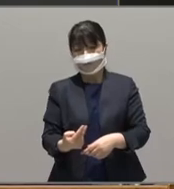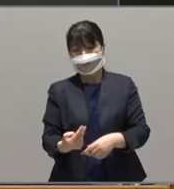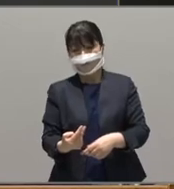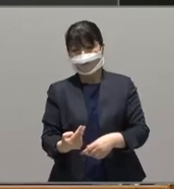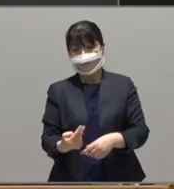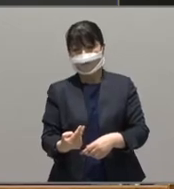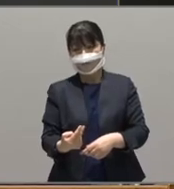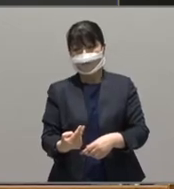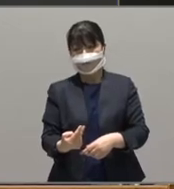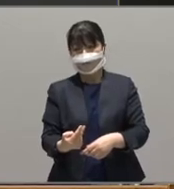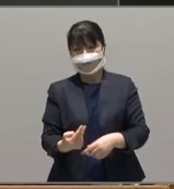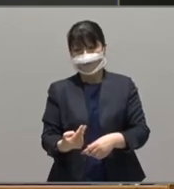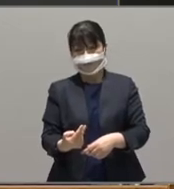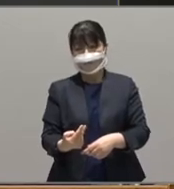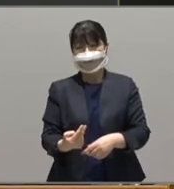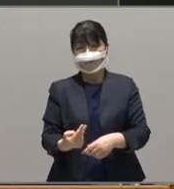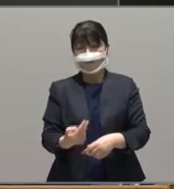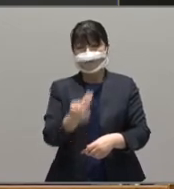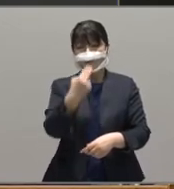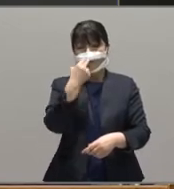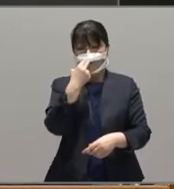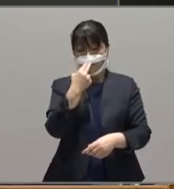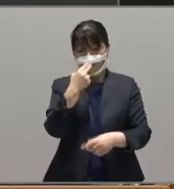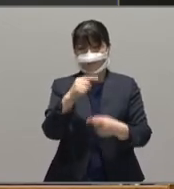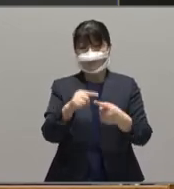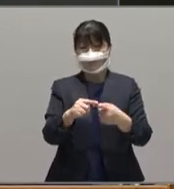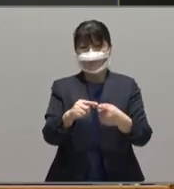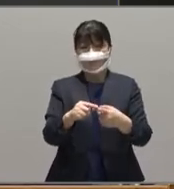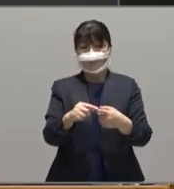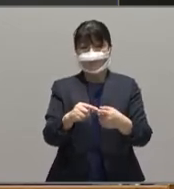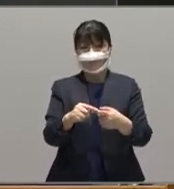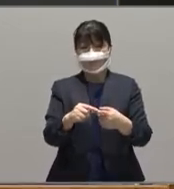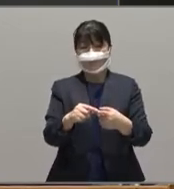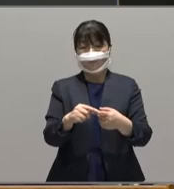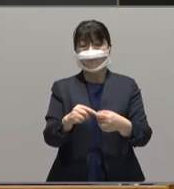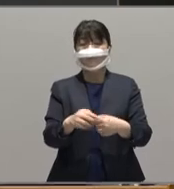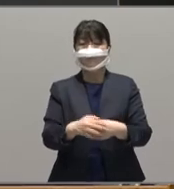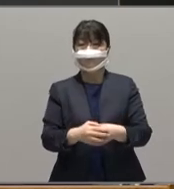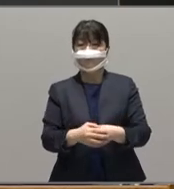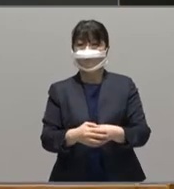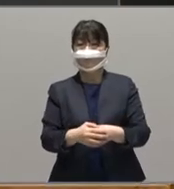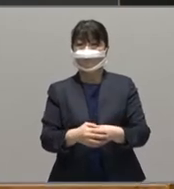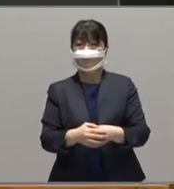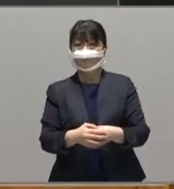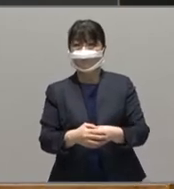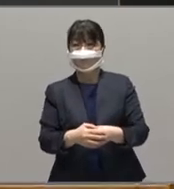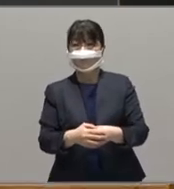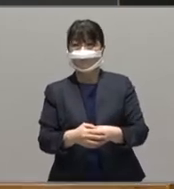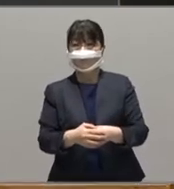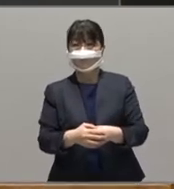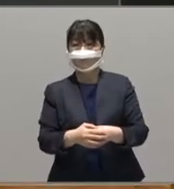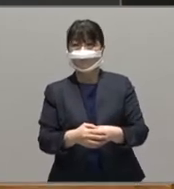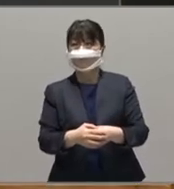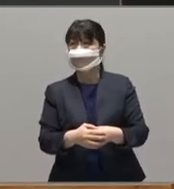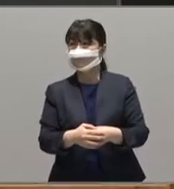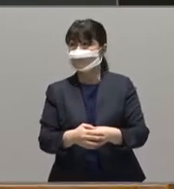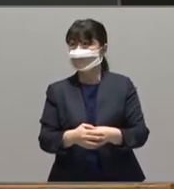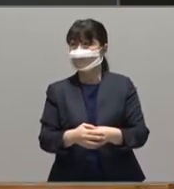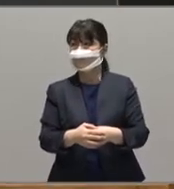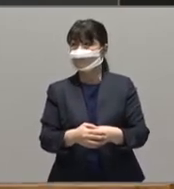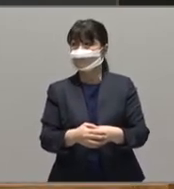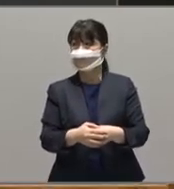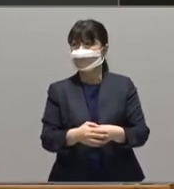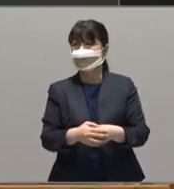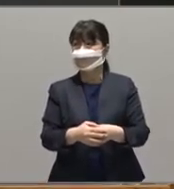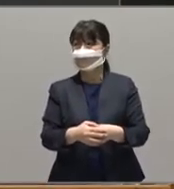particularly the smell and the essential oil of cypress. I diluted that And